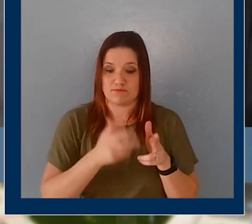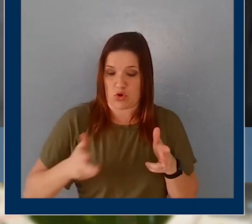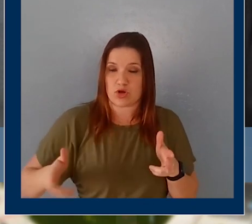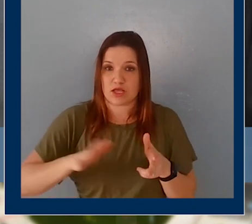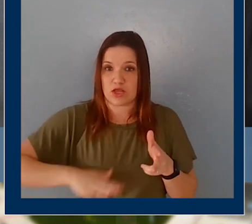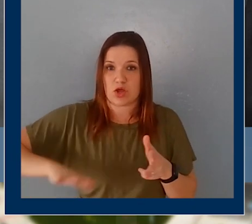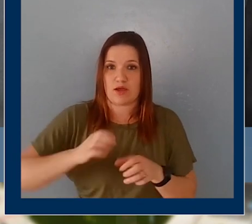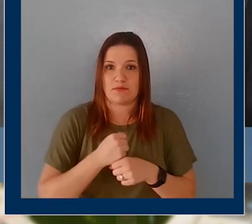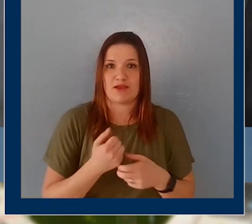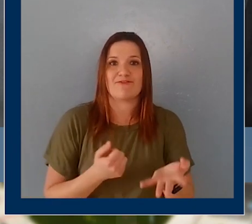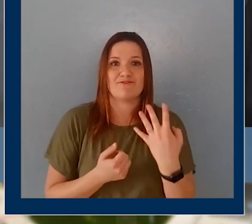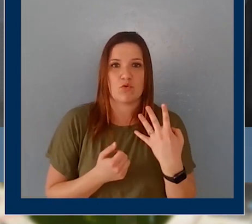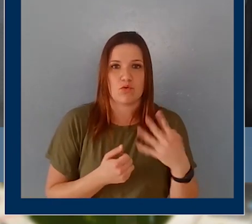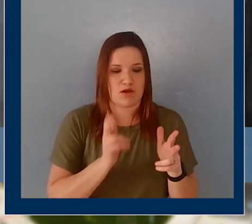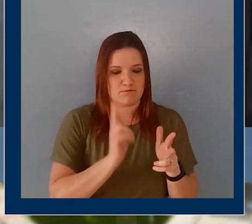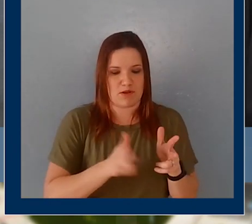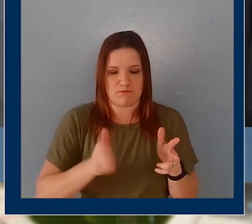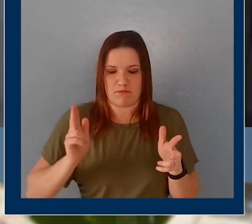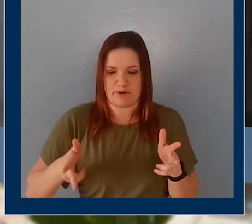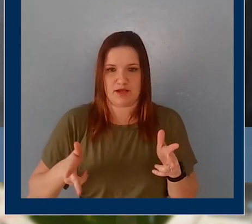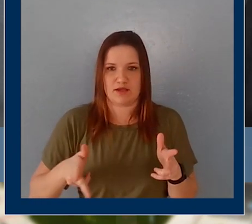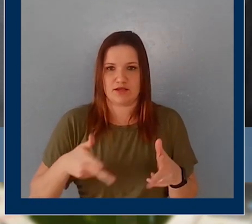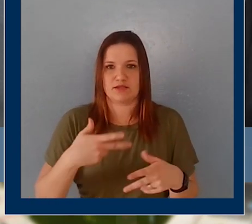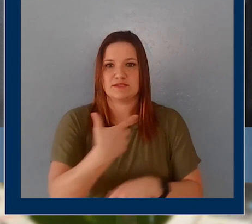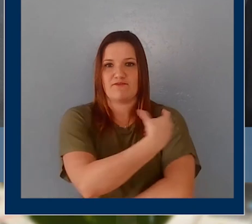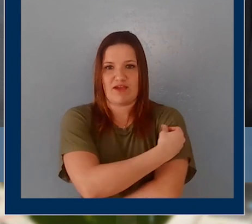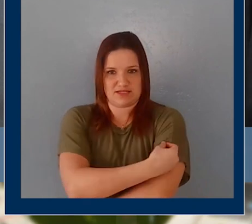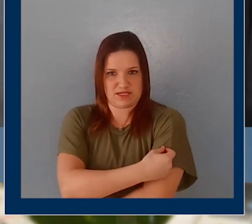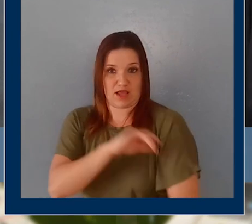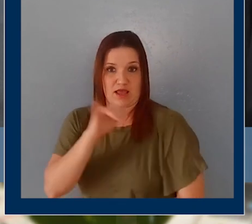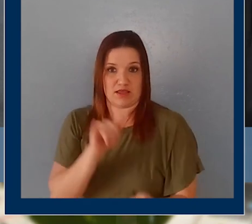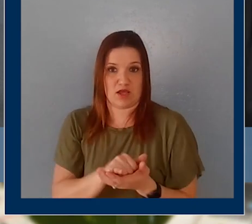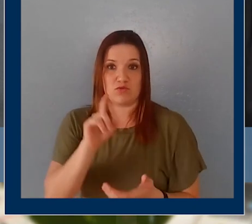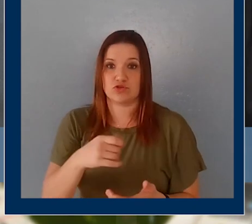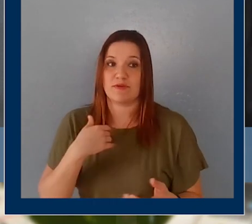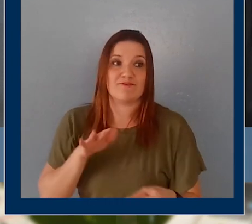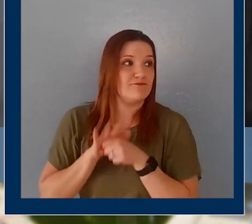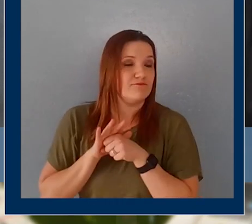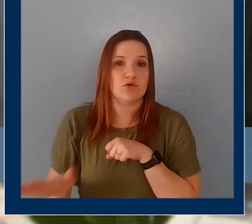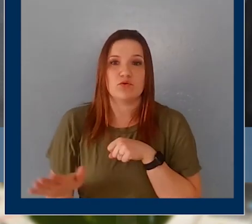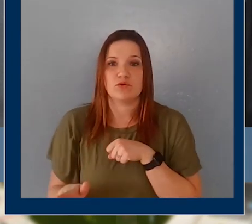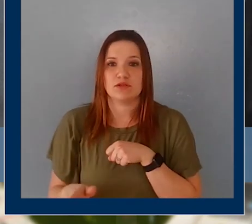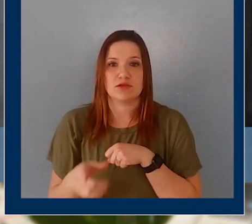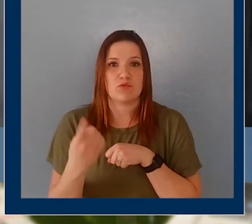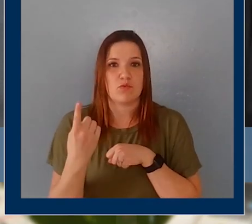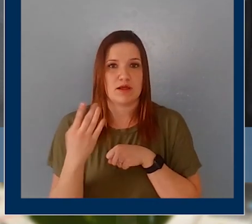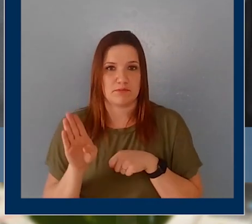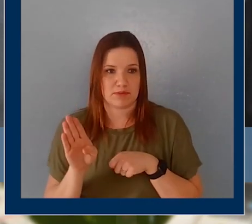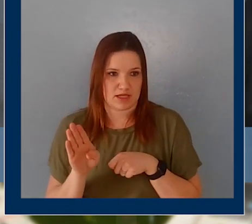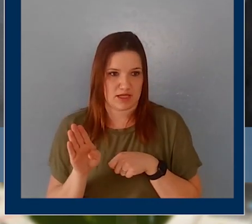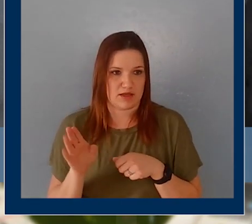They're going to take part of the COS parking lot and create, I think, 4 lanes for vaccinations, which at